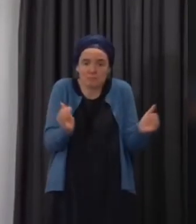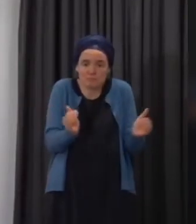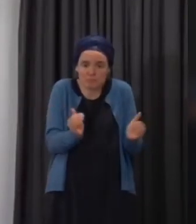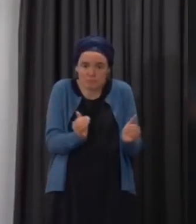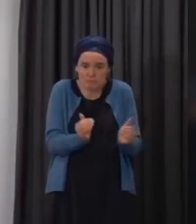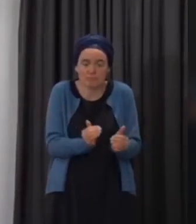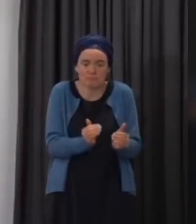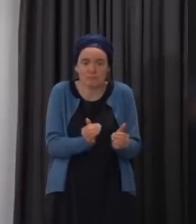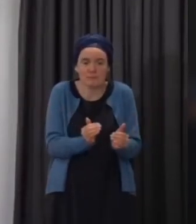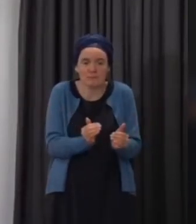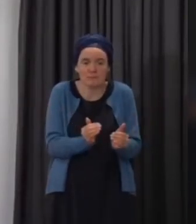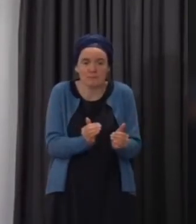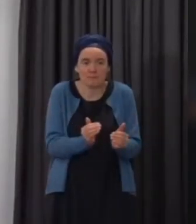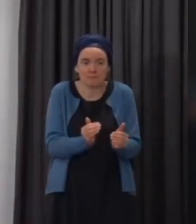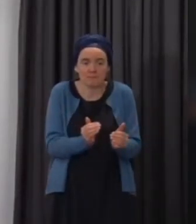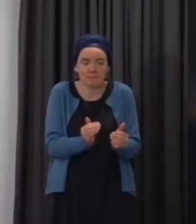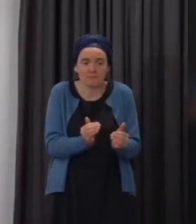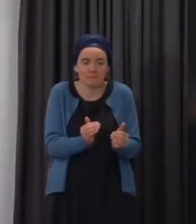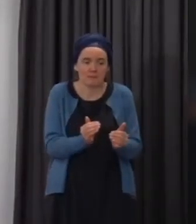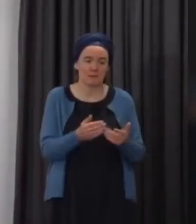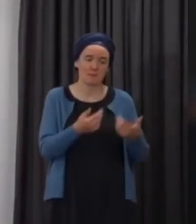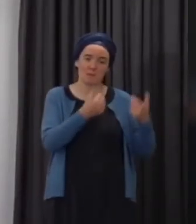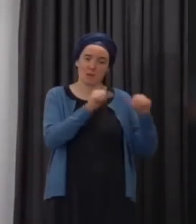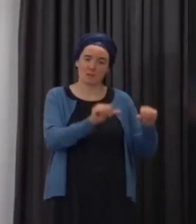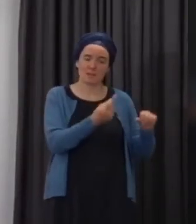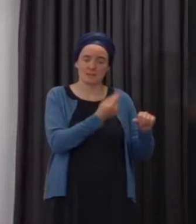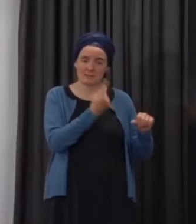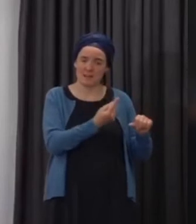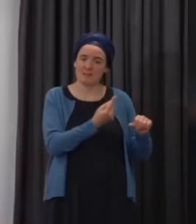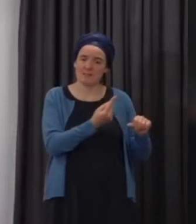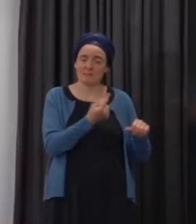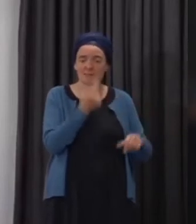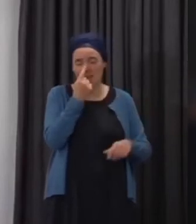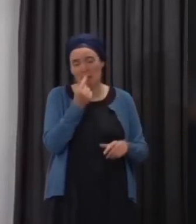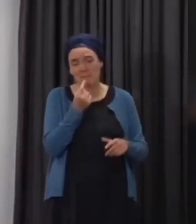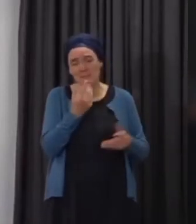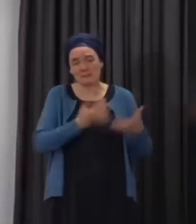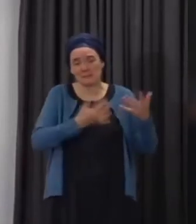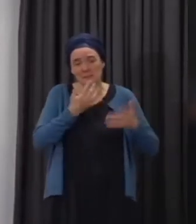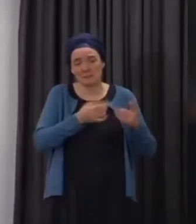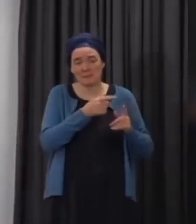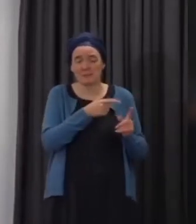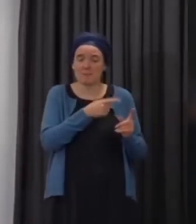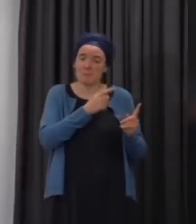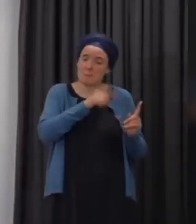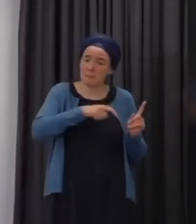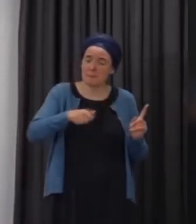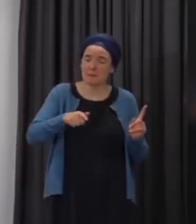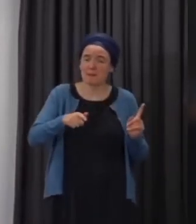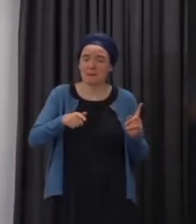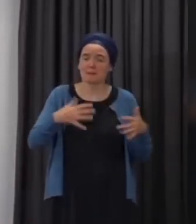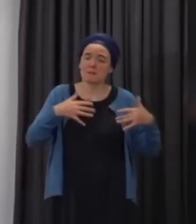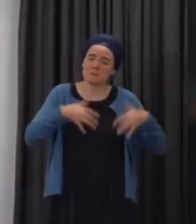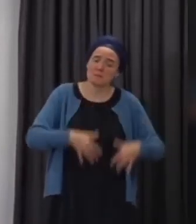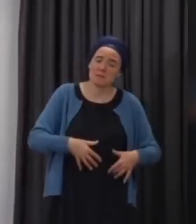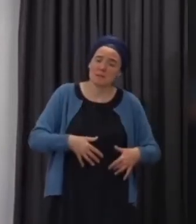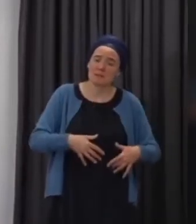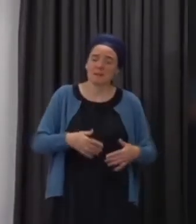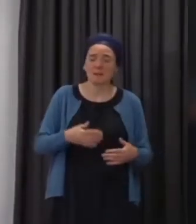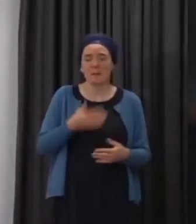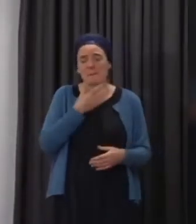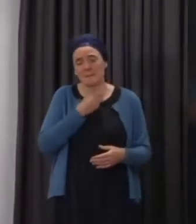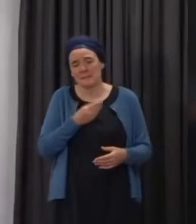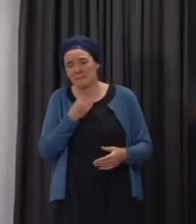done, lockdown itself isn't harm-free. And in particular for people who are missing human contact, from friends and family in